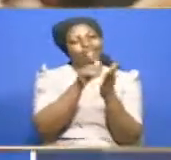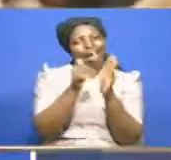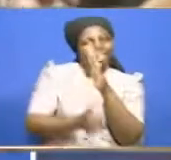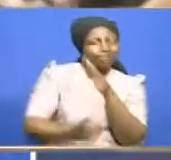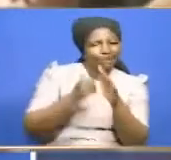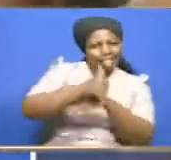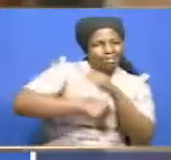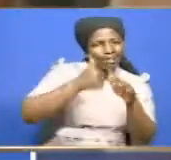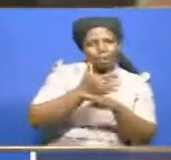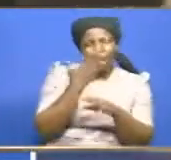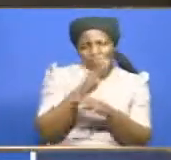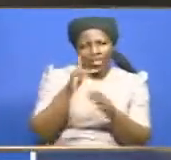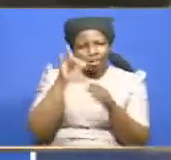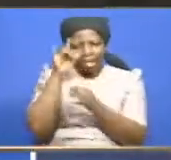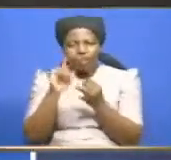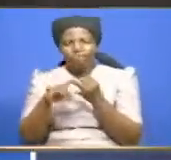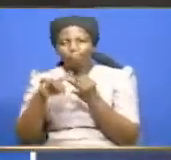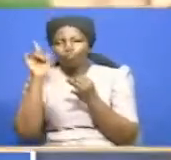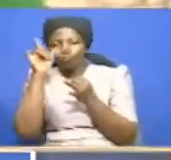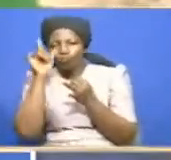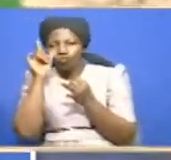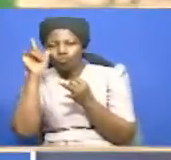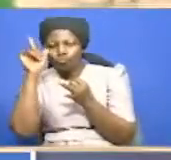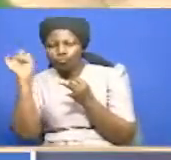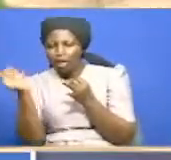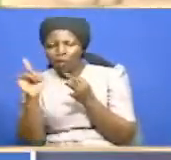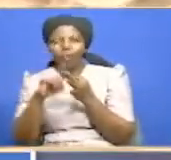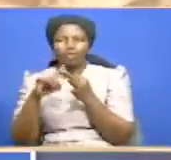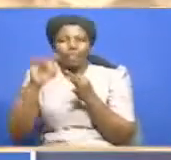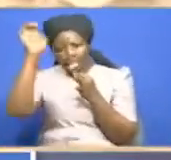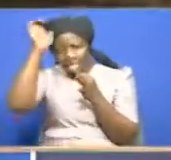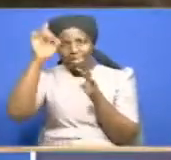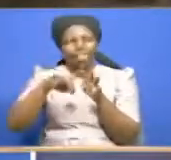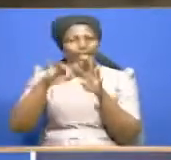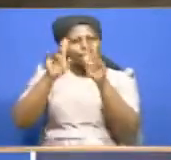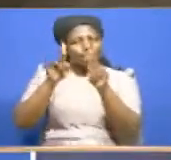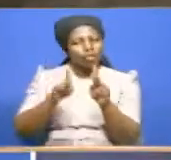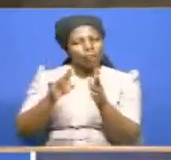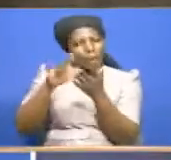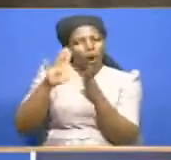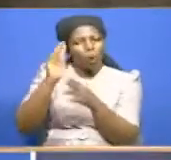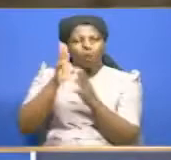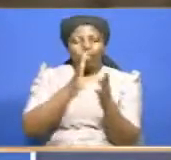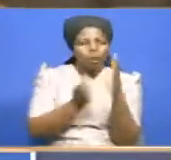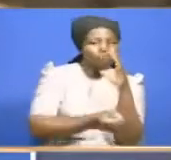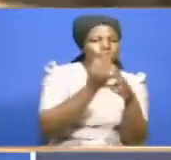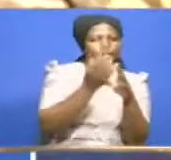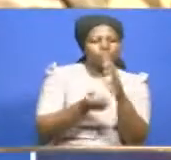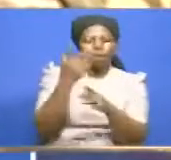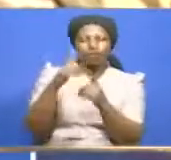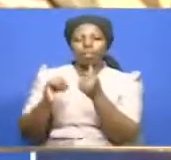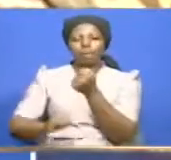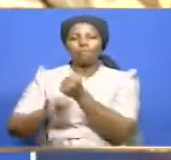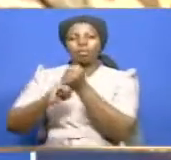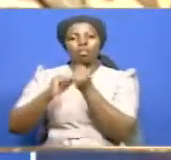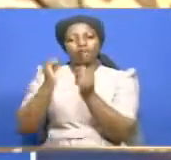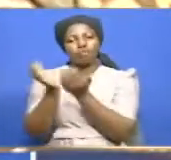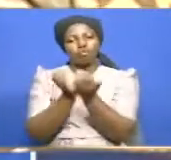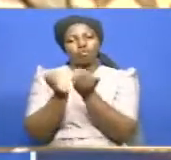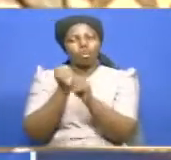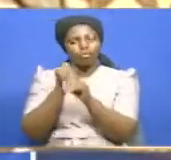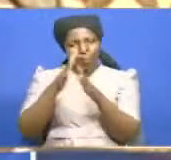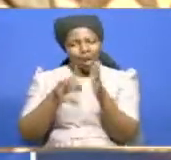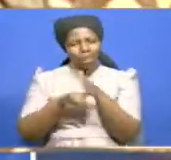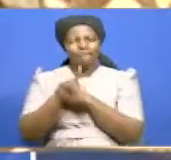Nairobi, Mombasa, Eldoret and Kisumu, adding that more shall be set up to support SMEs across the country. And we'll